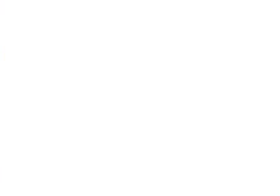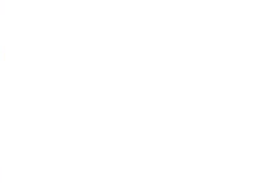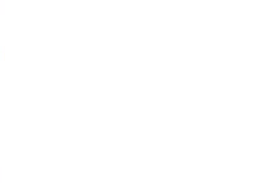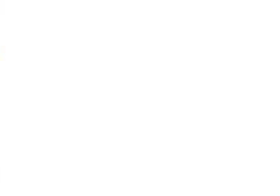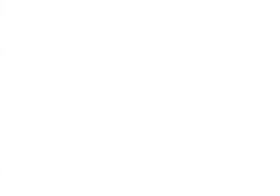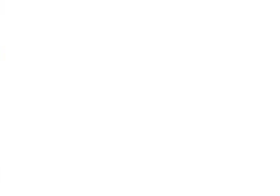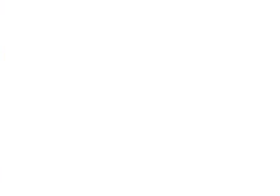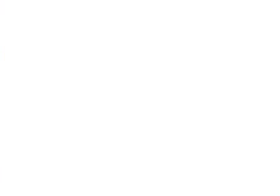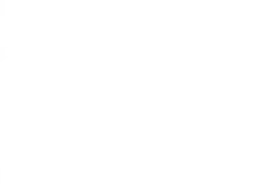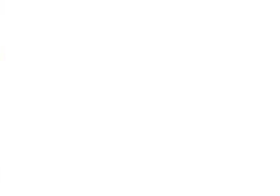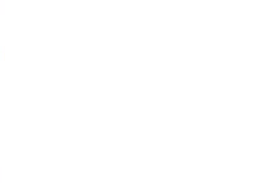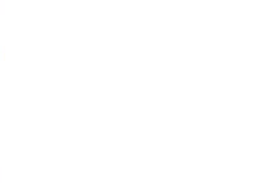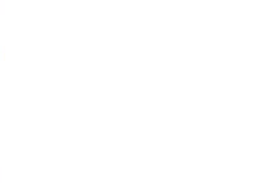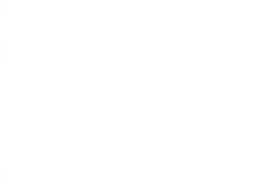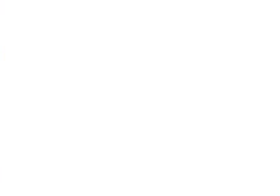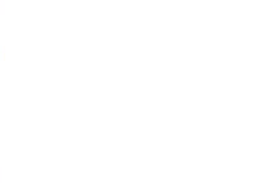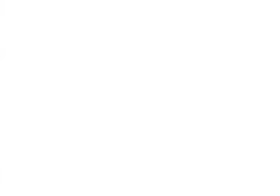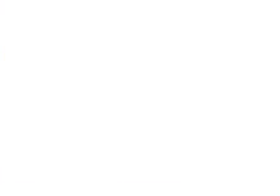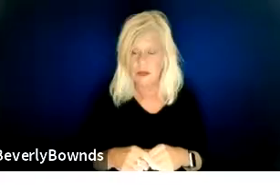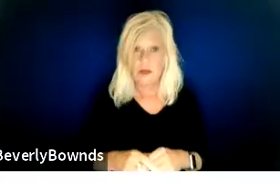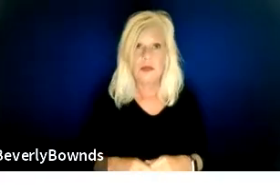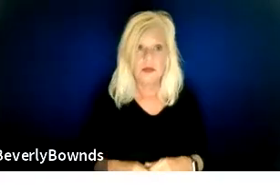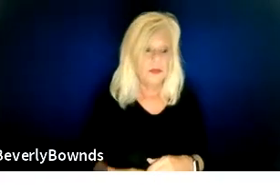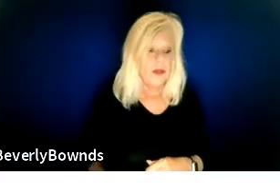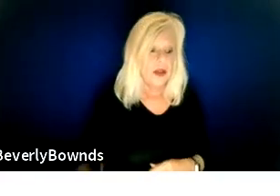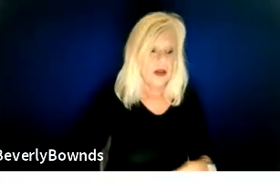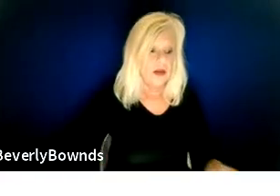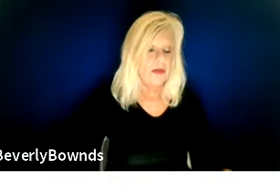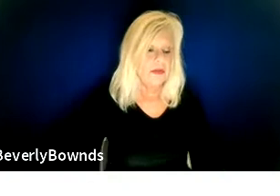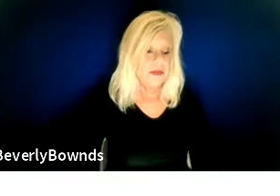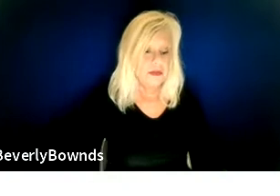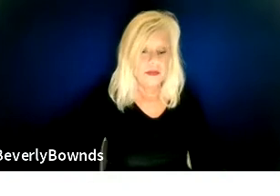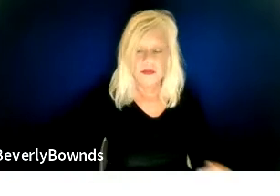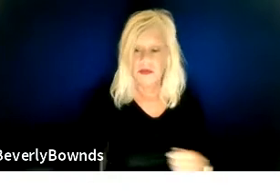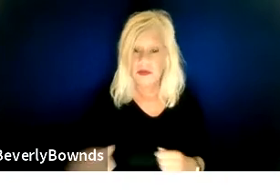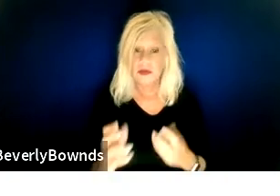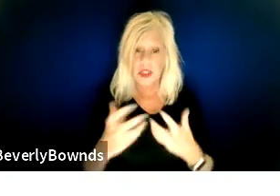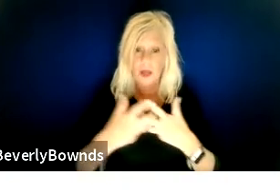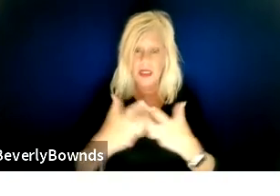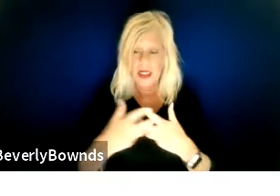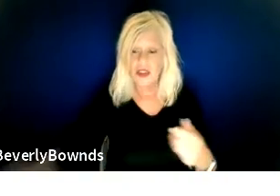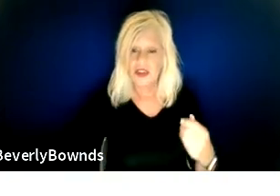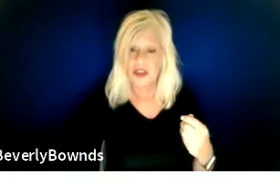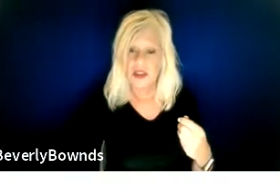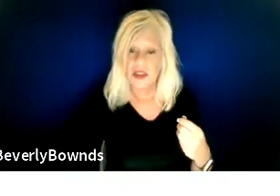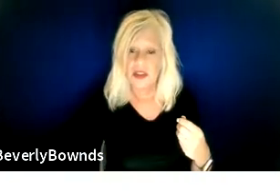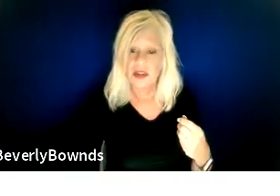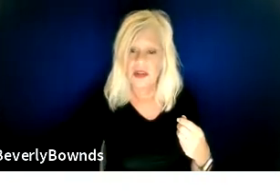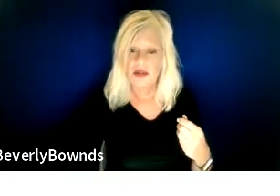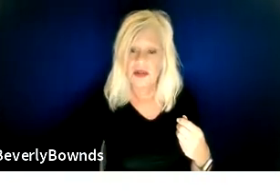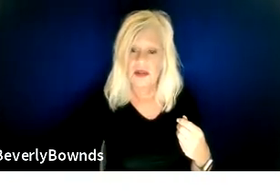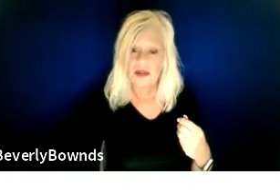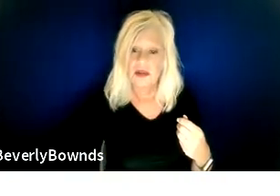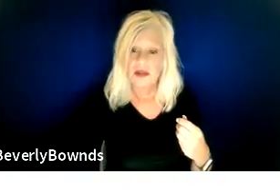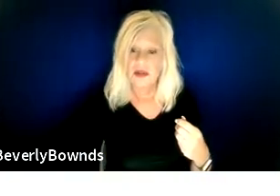calling the control system, which is a combination of sensors as well as